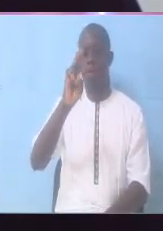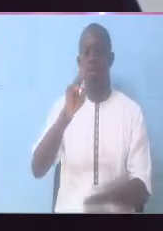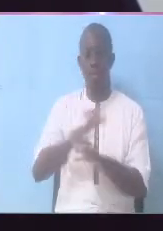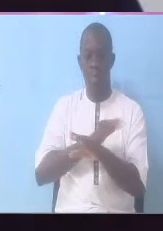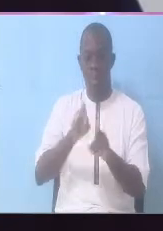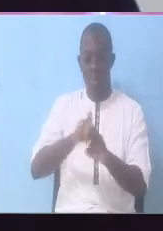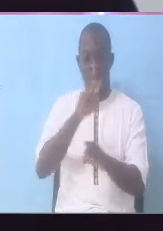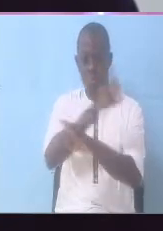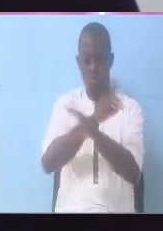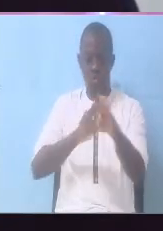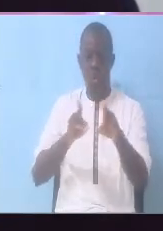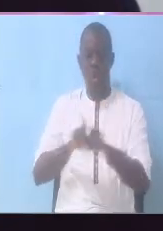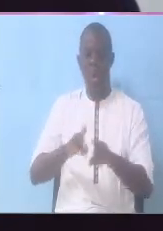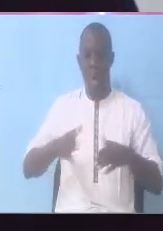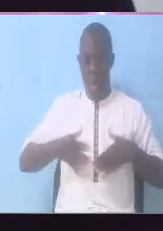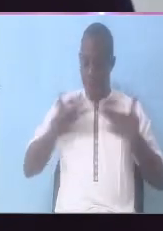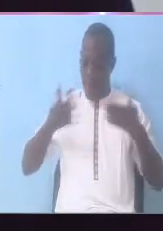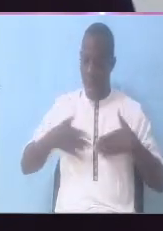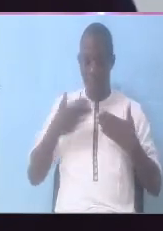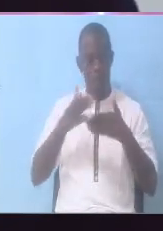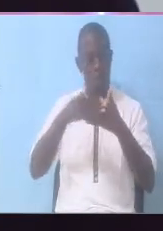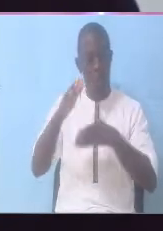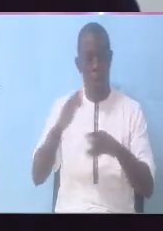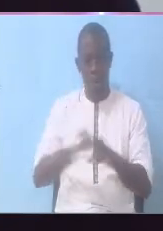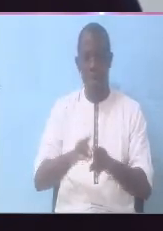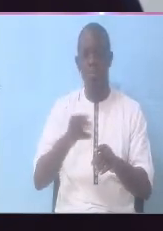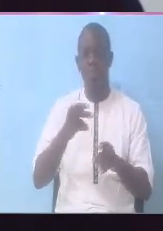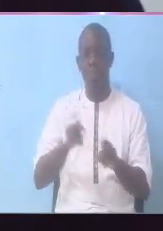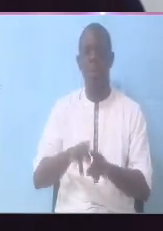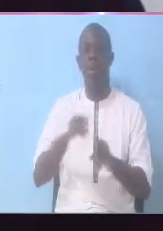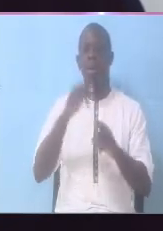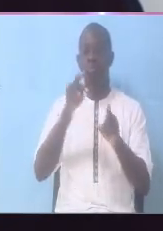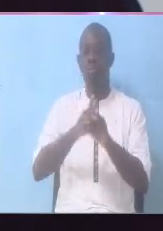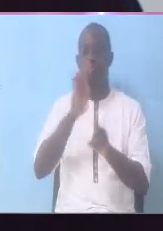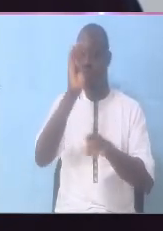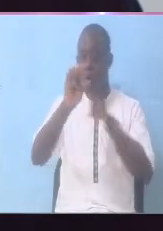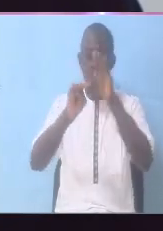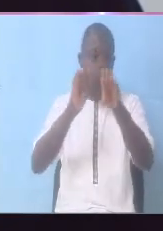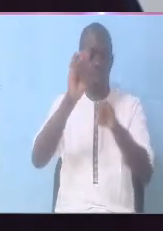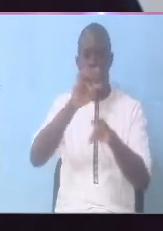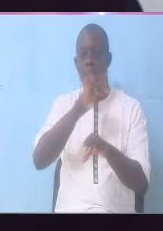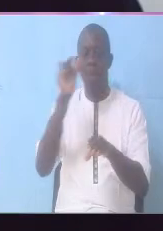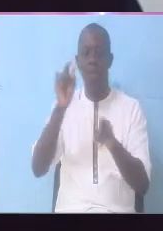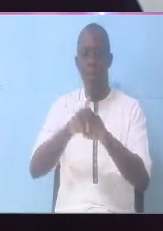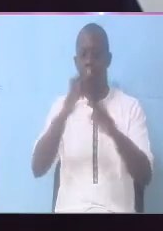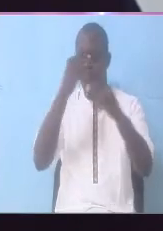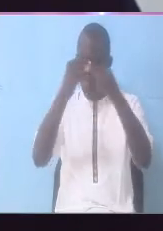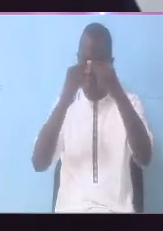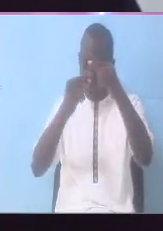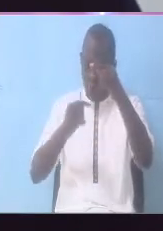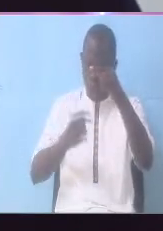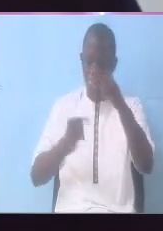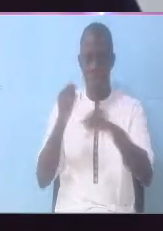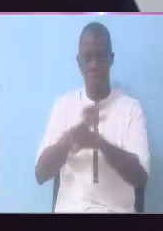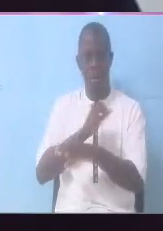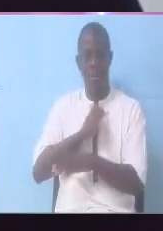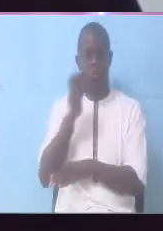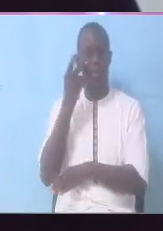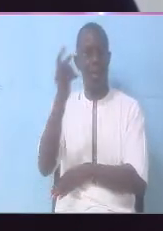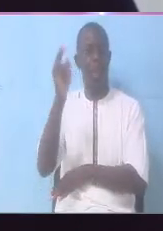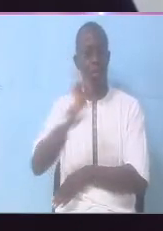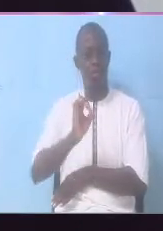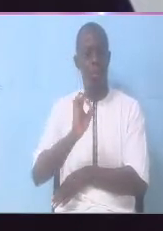even all those people. I have to be honest. I don't want to be disrespectful to him, sir, but he probably didn't see me when they were talking. I was standing.